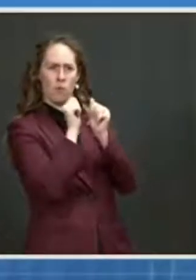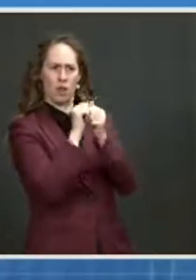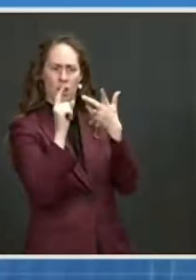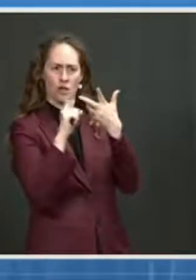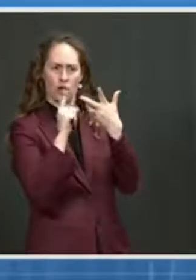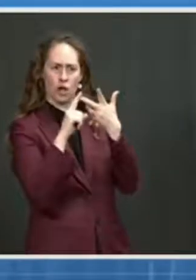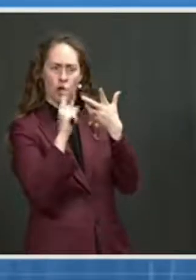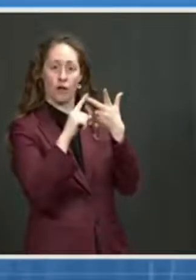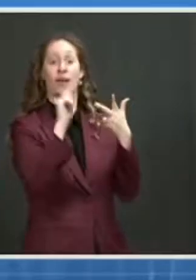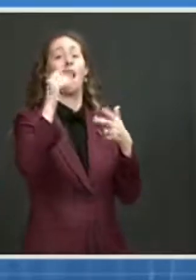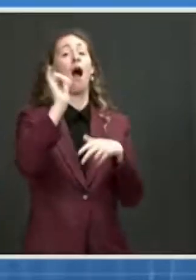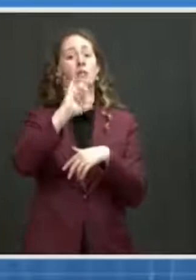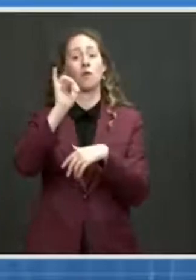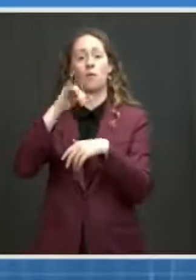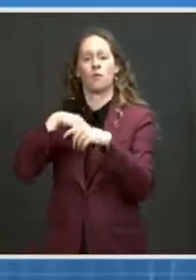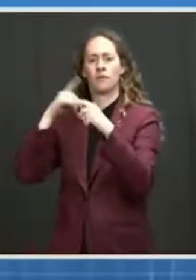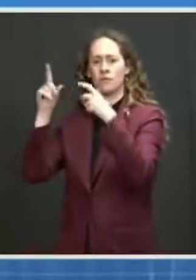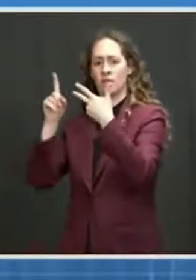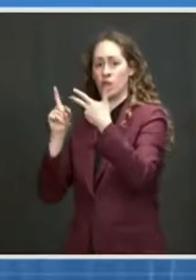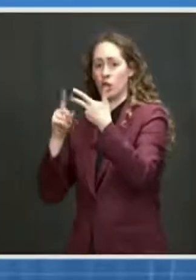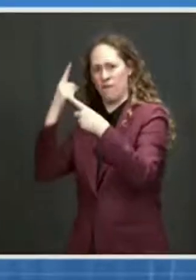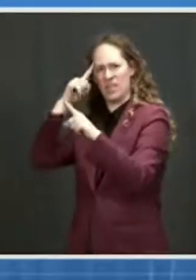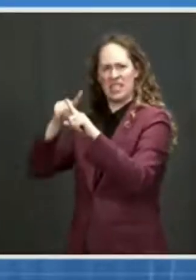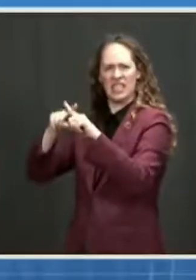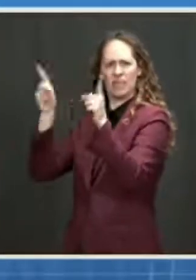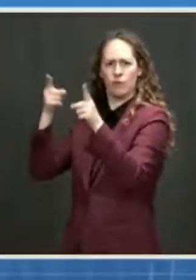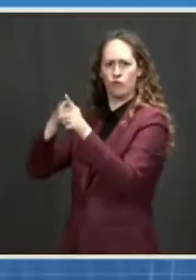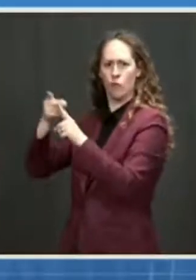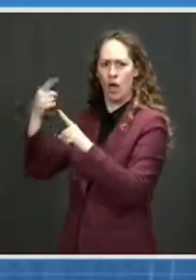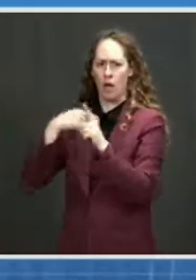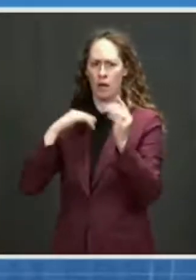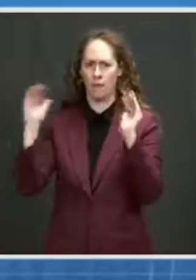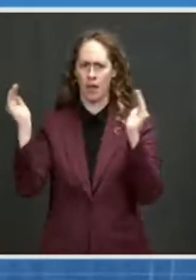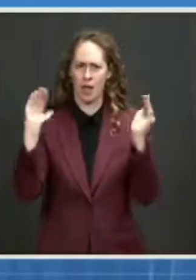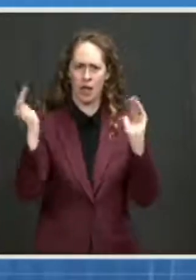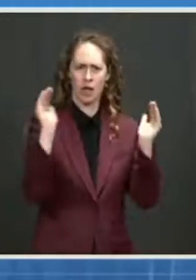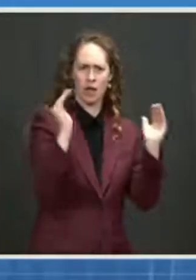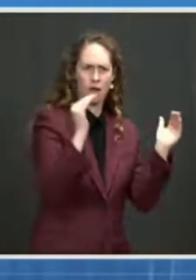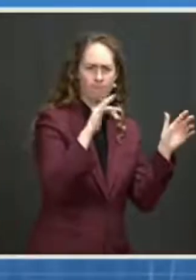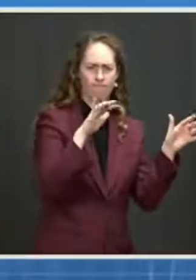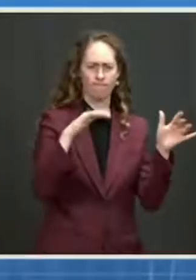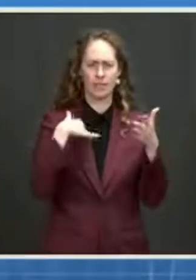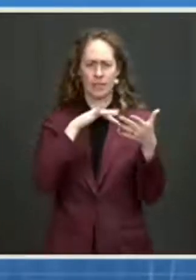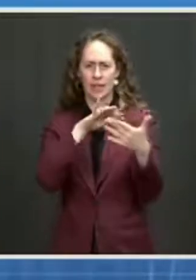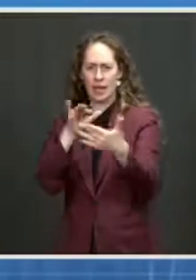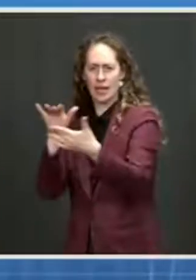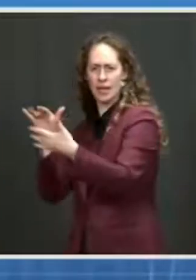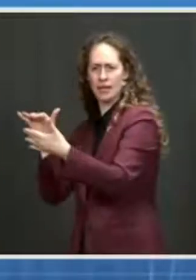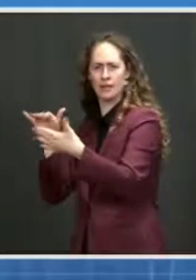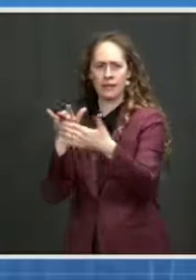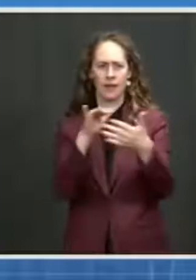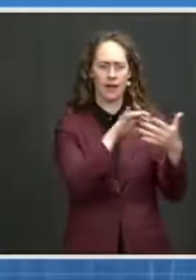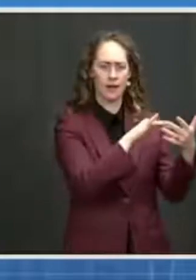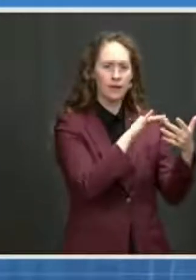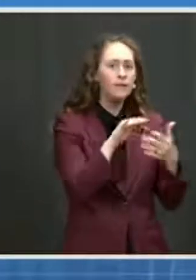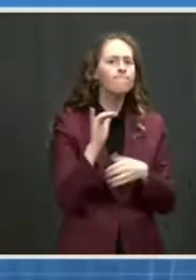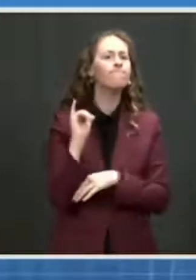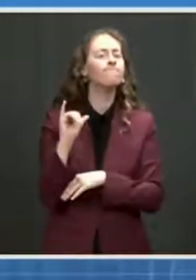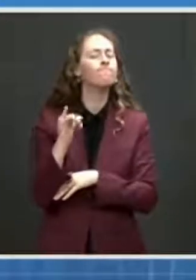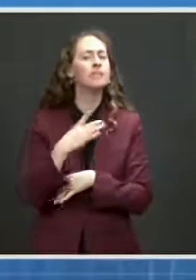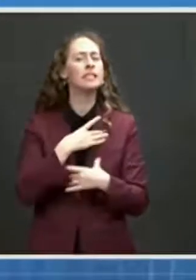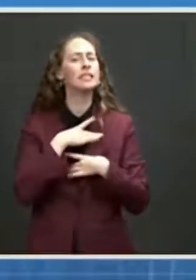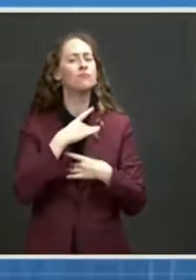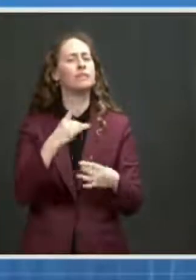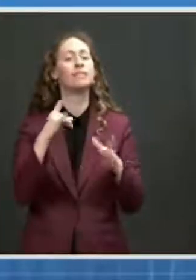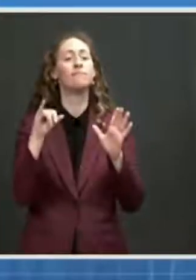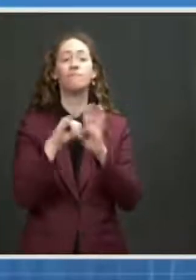are approaching both of those, but the one thing that we are noticing that's important is that the higher your